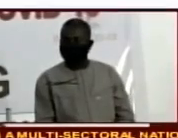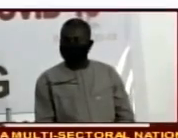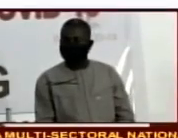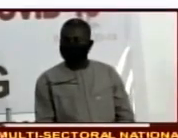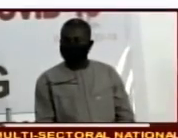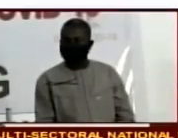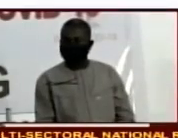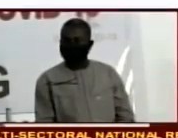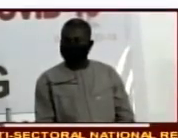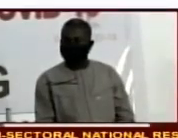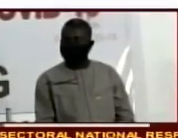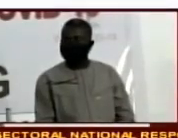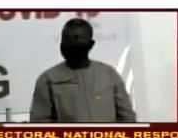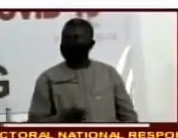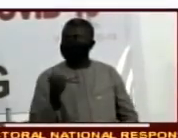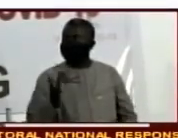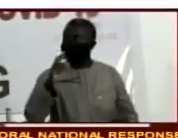The issue of